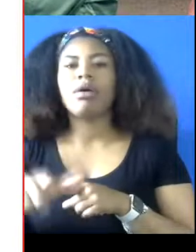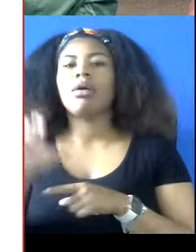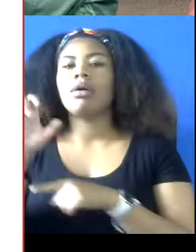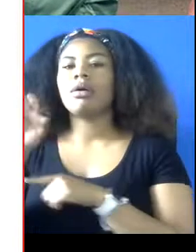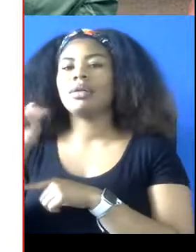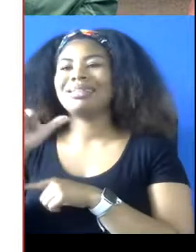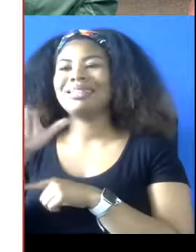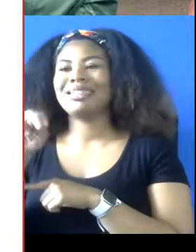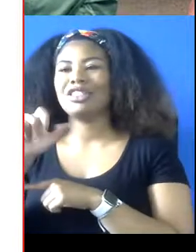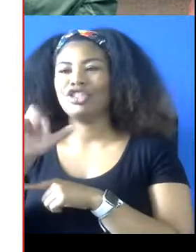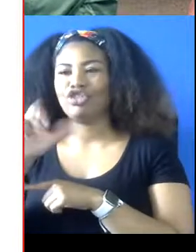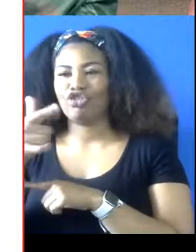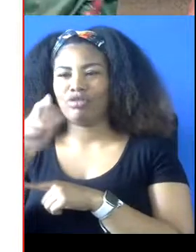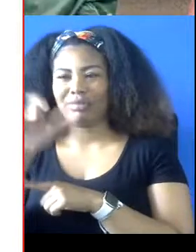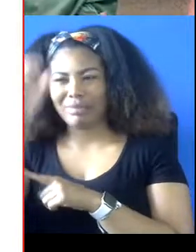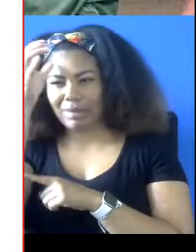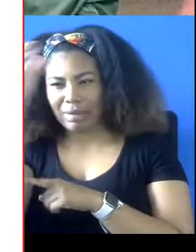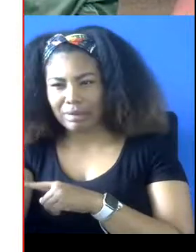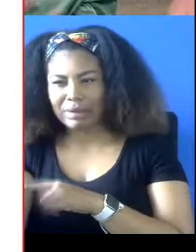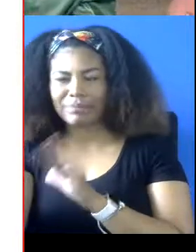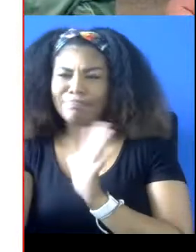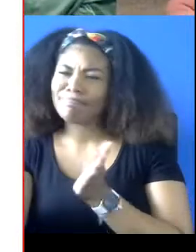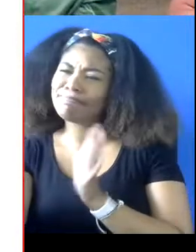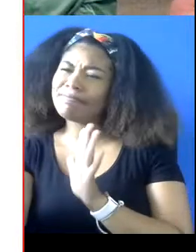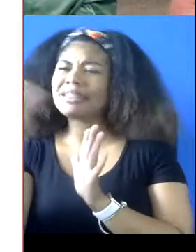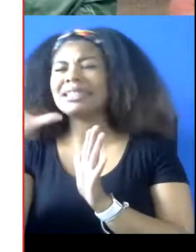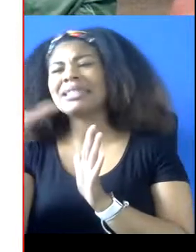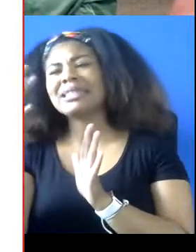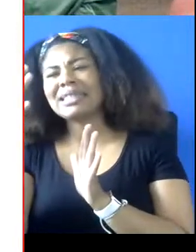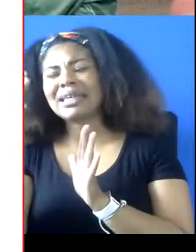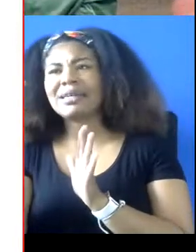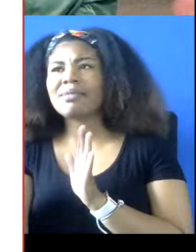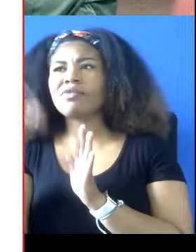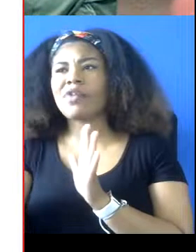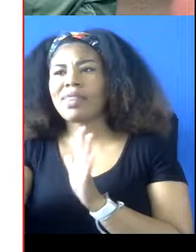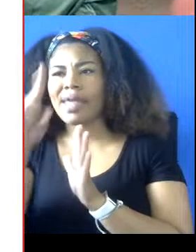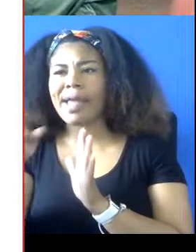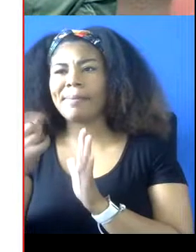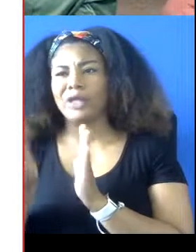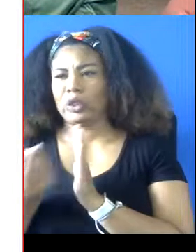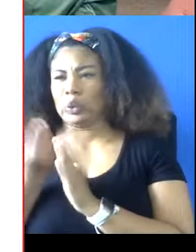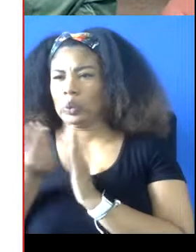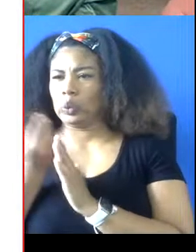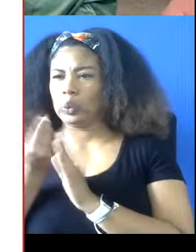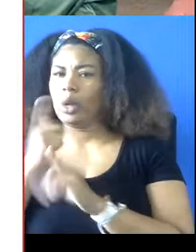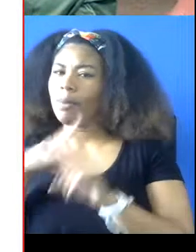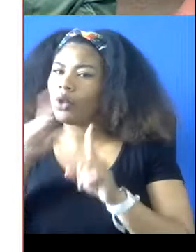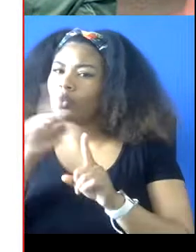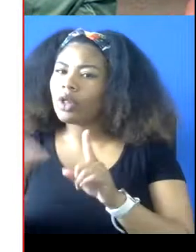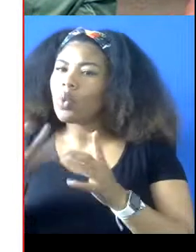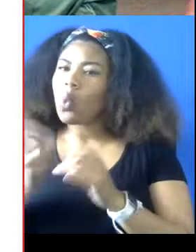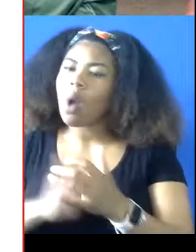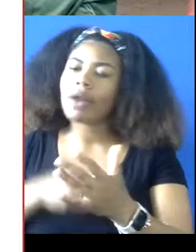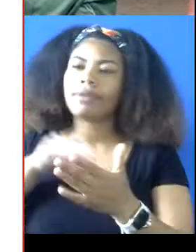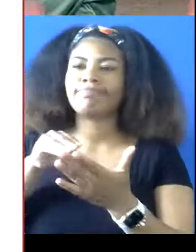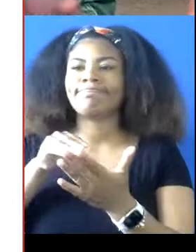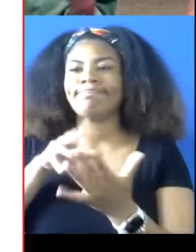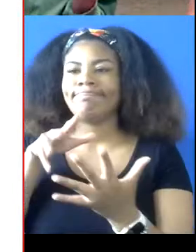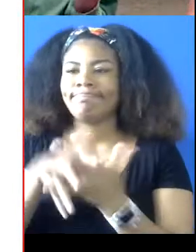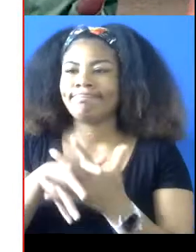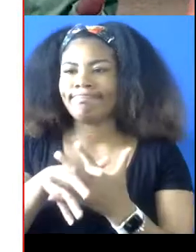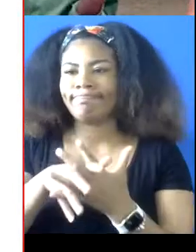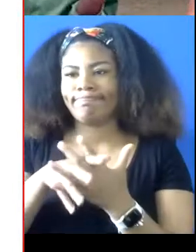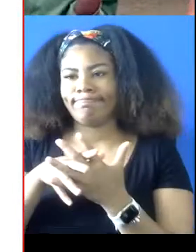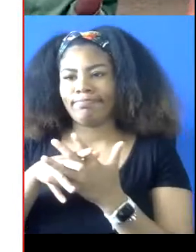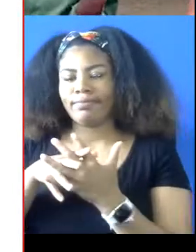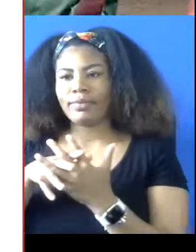surprisingly, it's somewhat of a new concept for them, but something that we really want to drive home in our lesson design and what we're seeing,